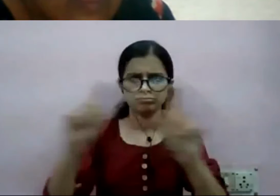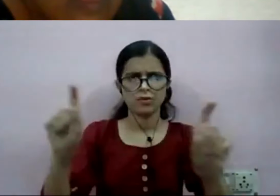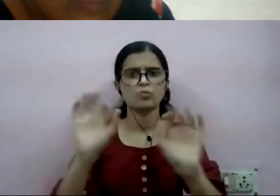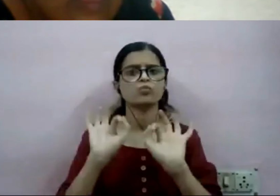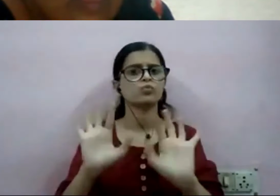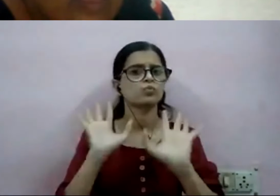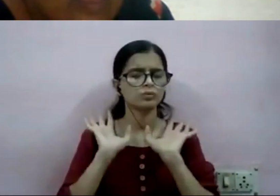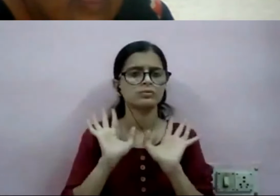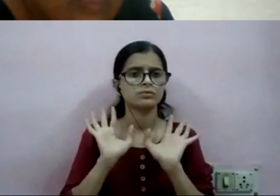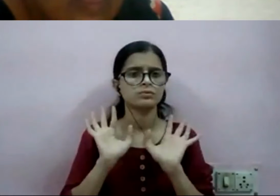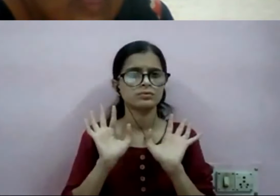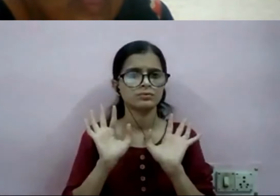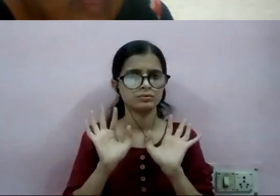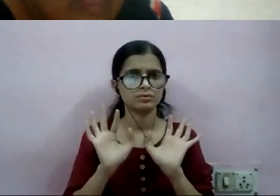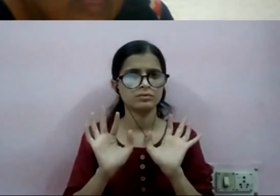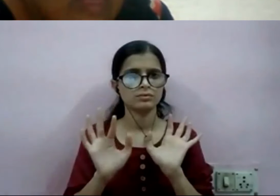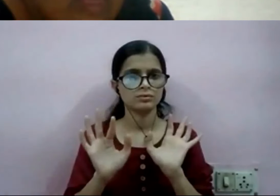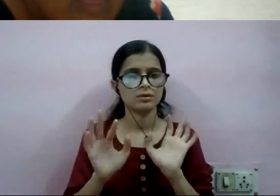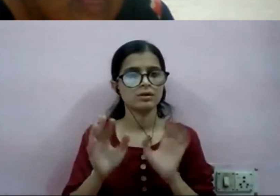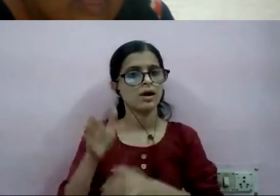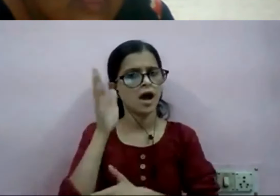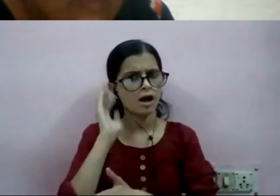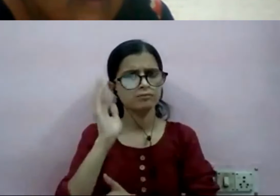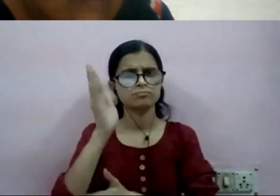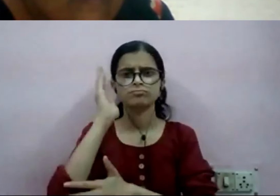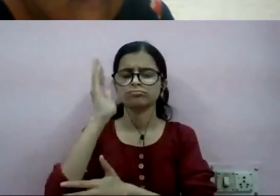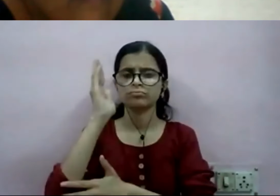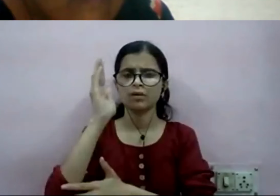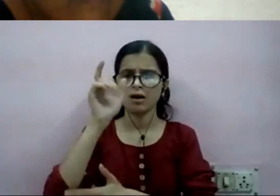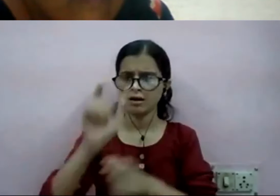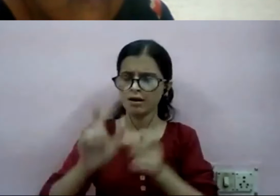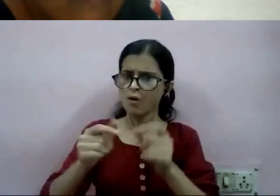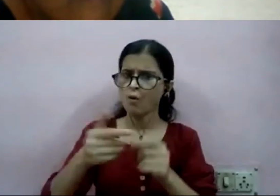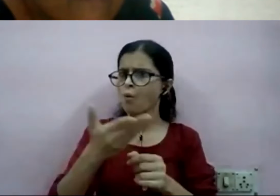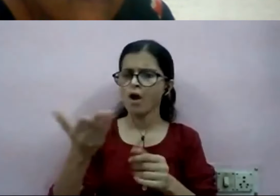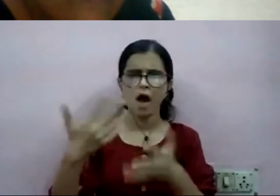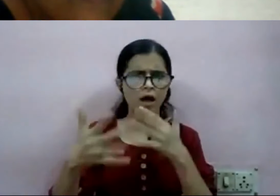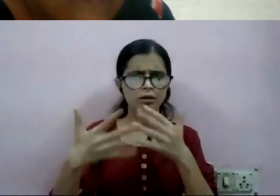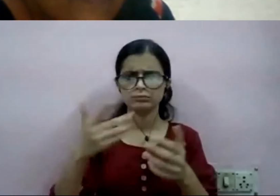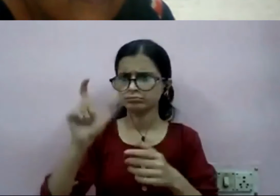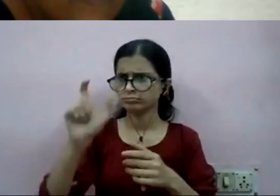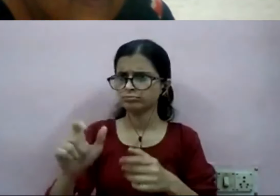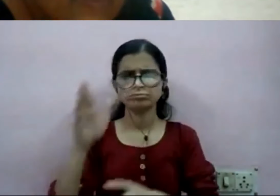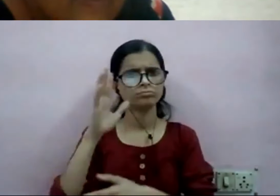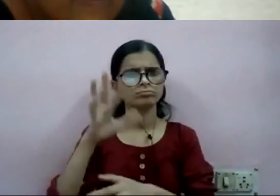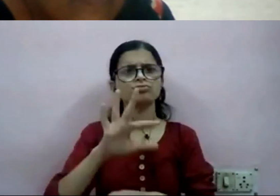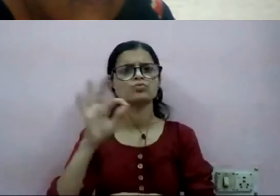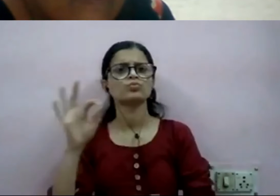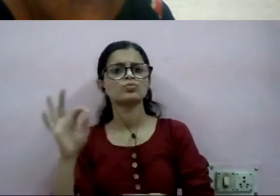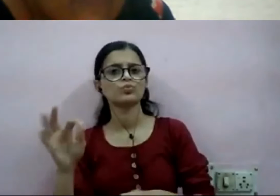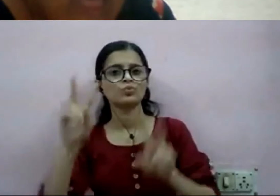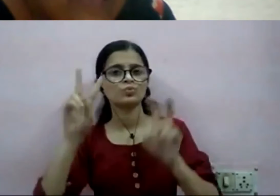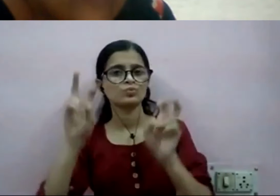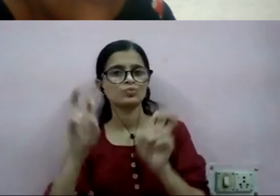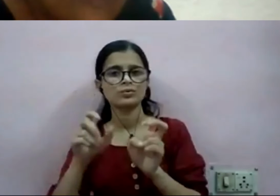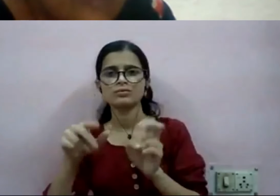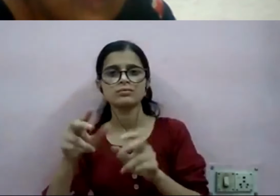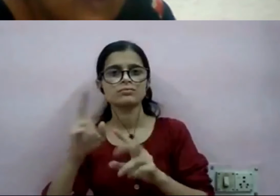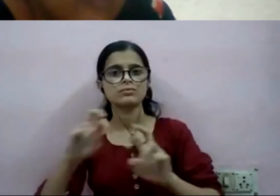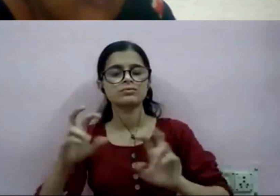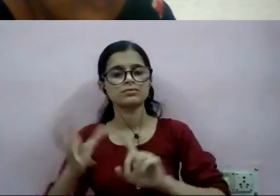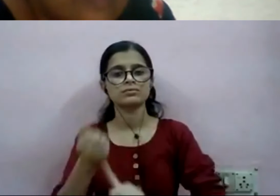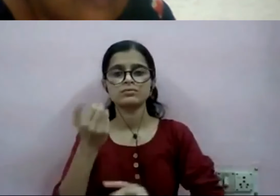a pointer to one of our scholars here today to take up for a research paper. It's Actually,